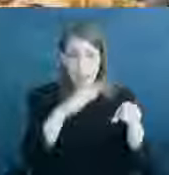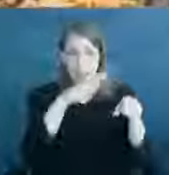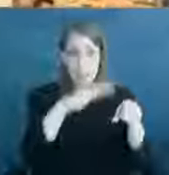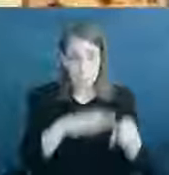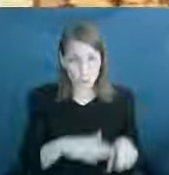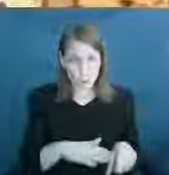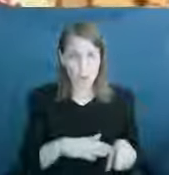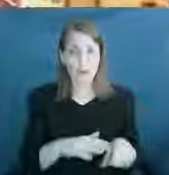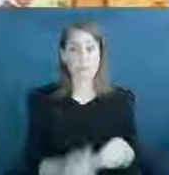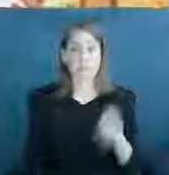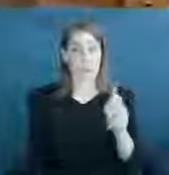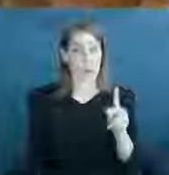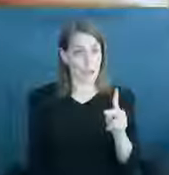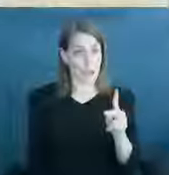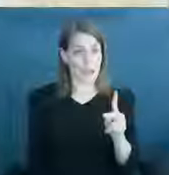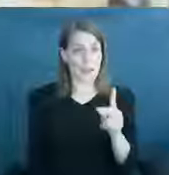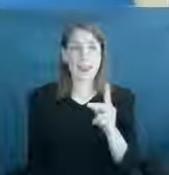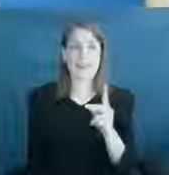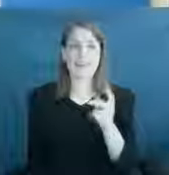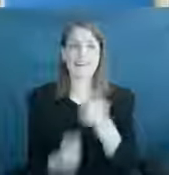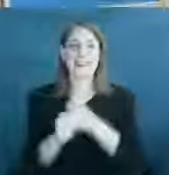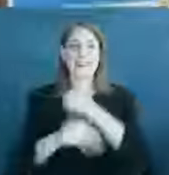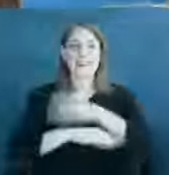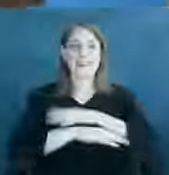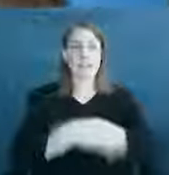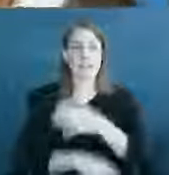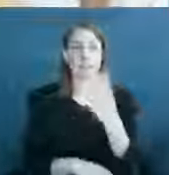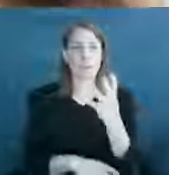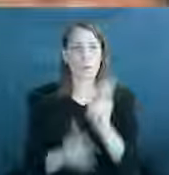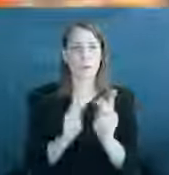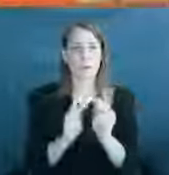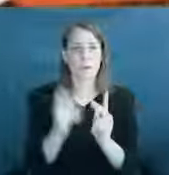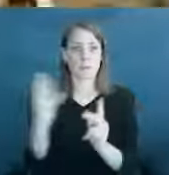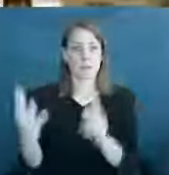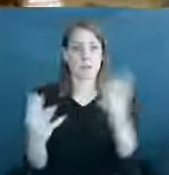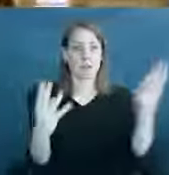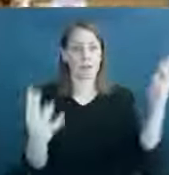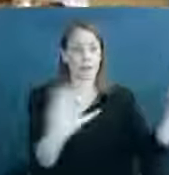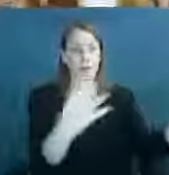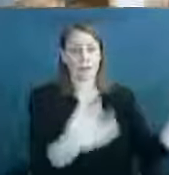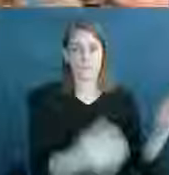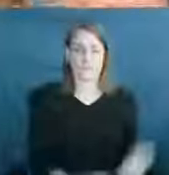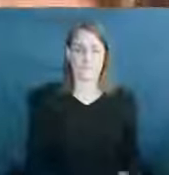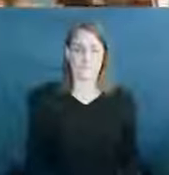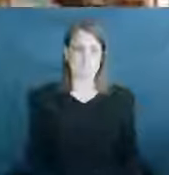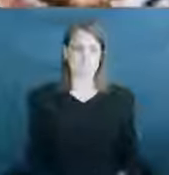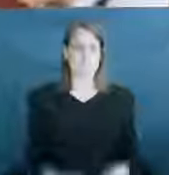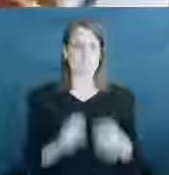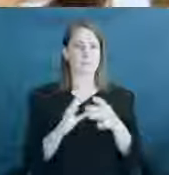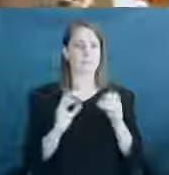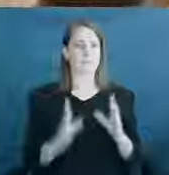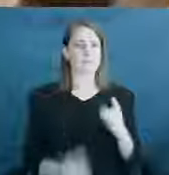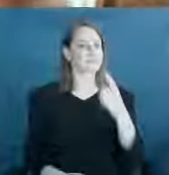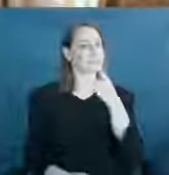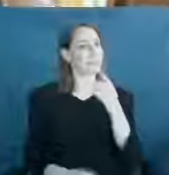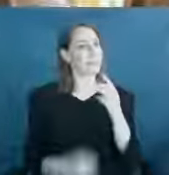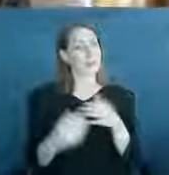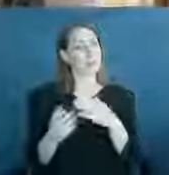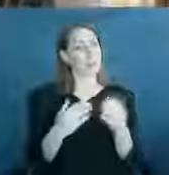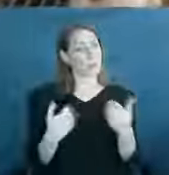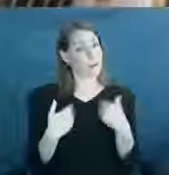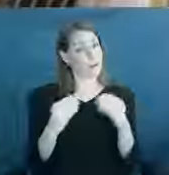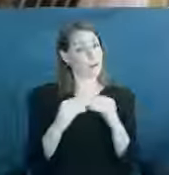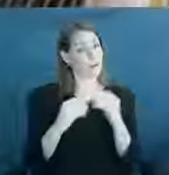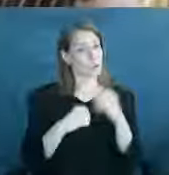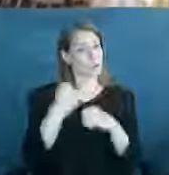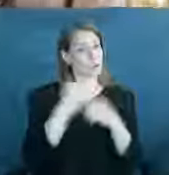down, nearly. Okay, okay, and forwards. Can you work sensibly? Forward to a bench. Although